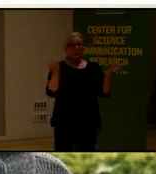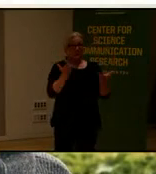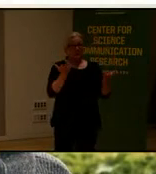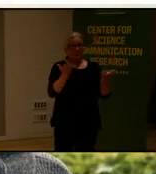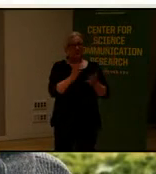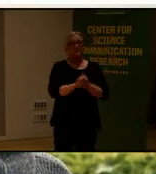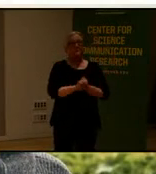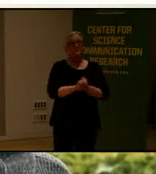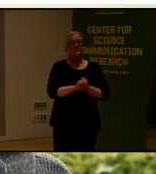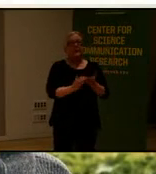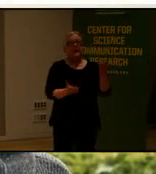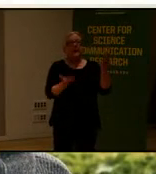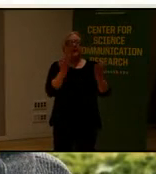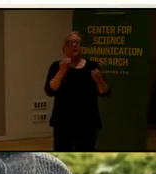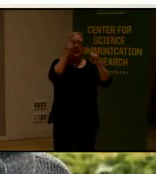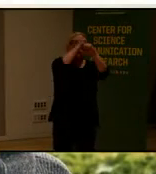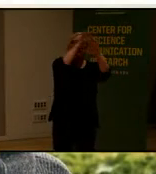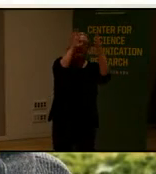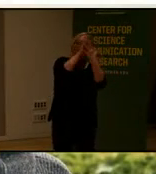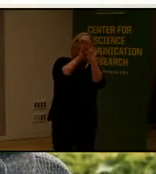And maybe it was a hazy vision.